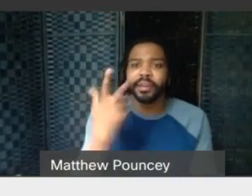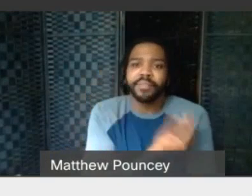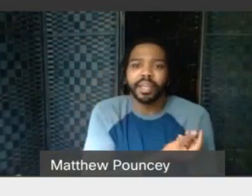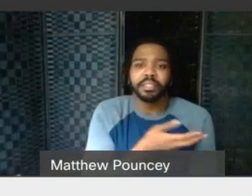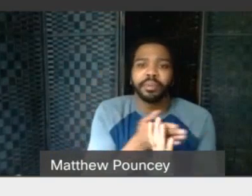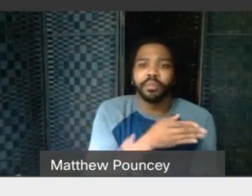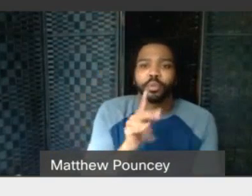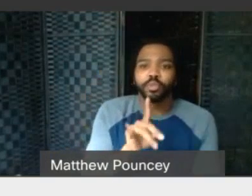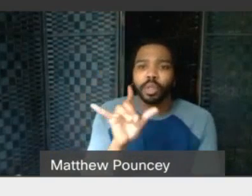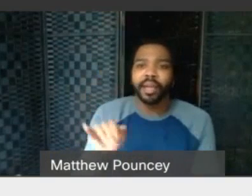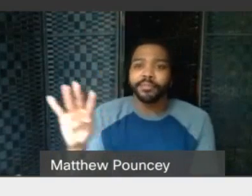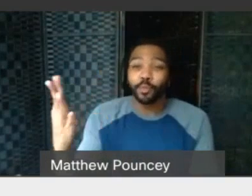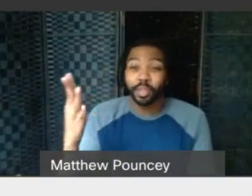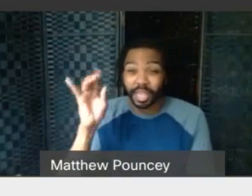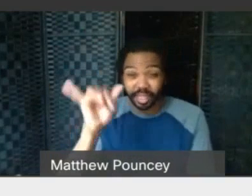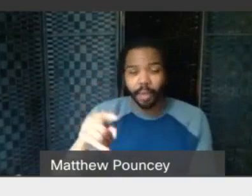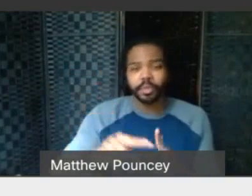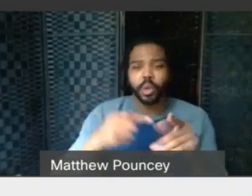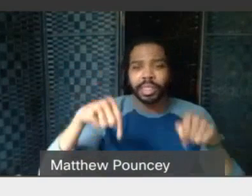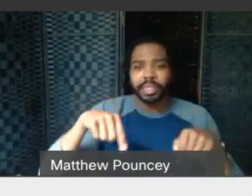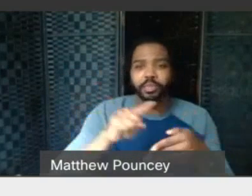this weekend.